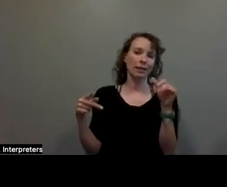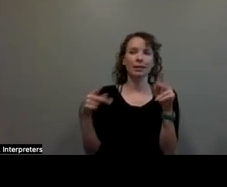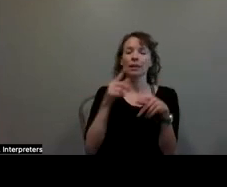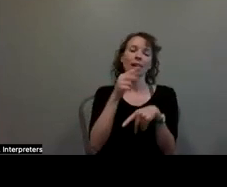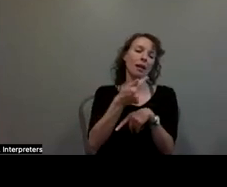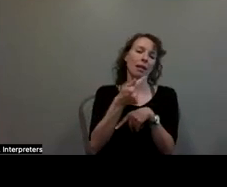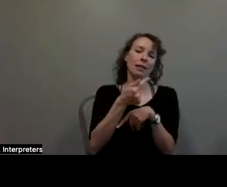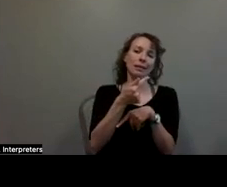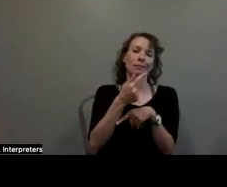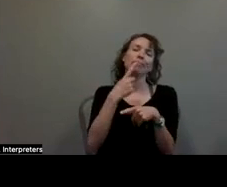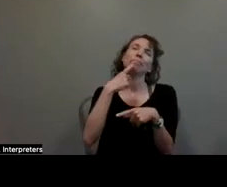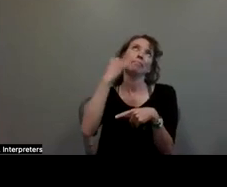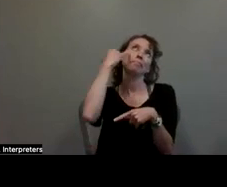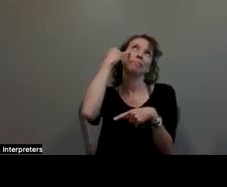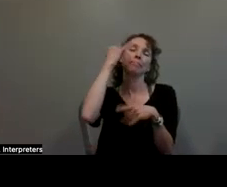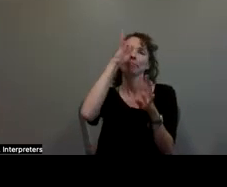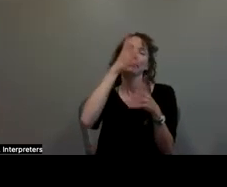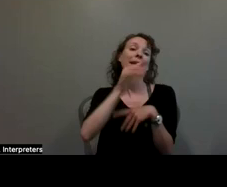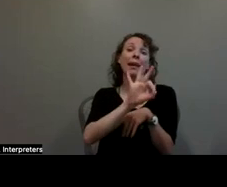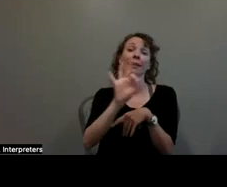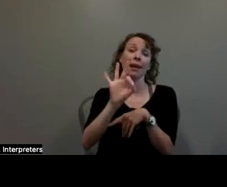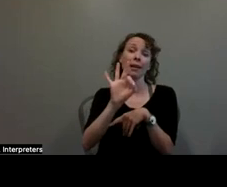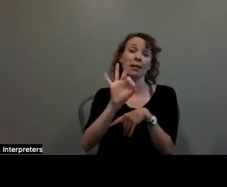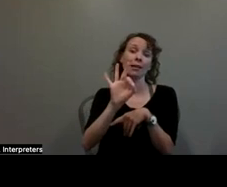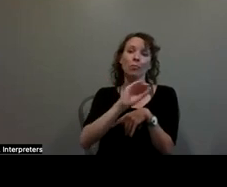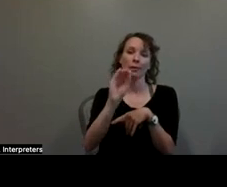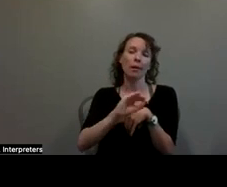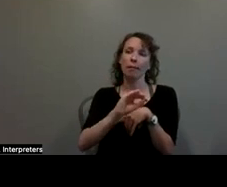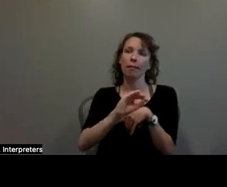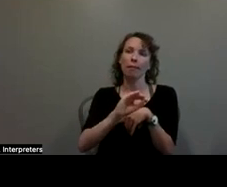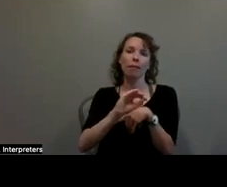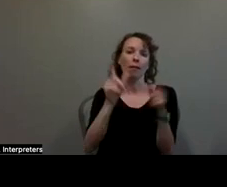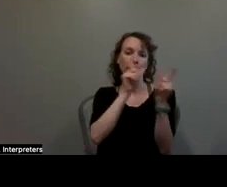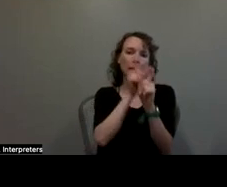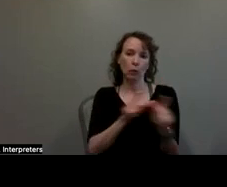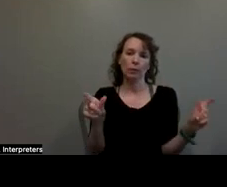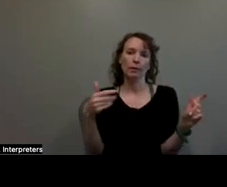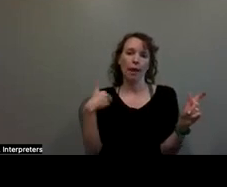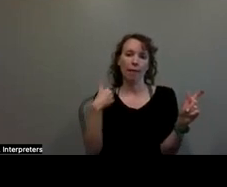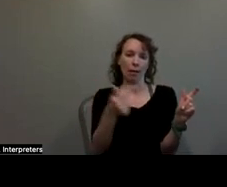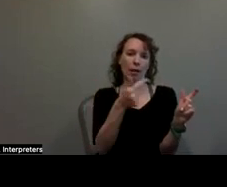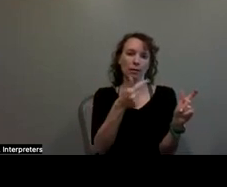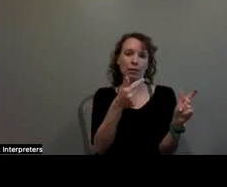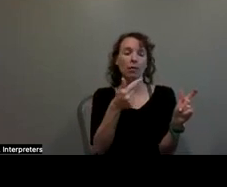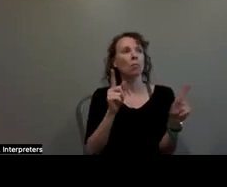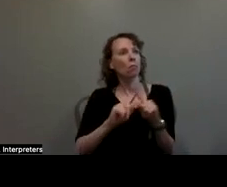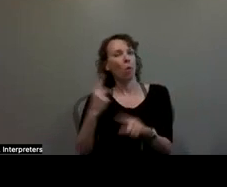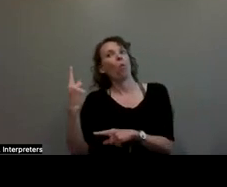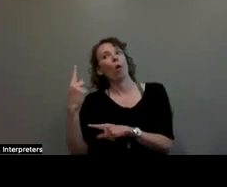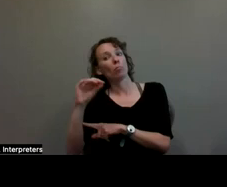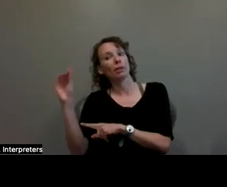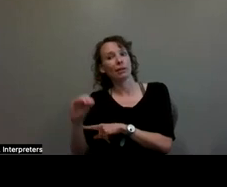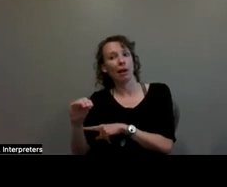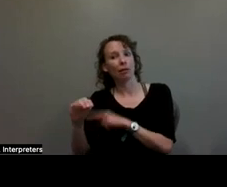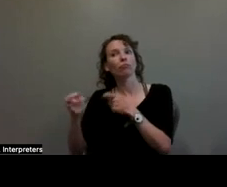it's in 99% of sequences, and and then 1% is